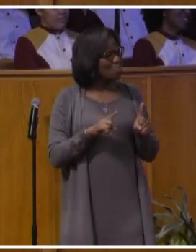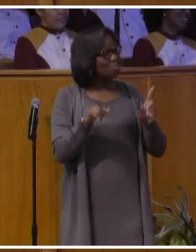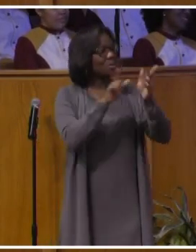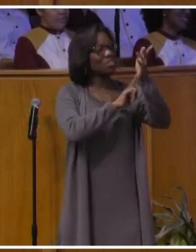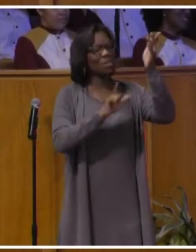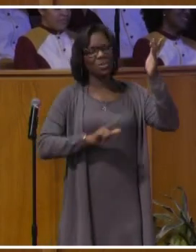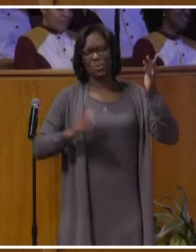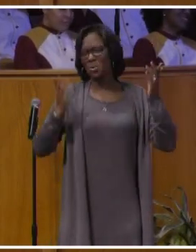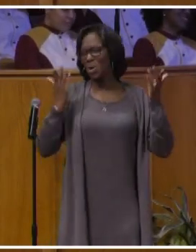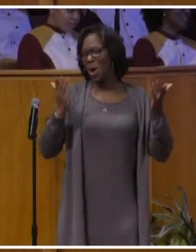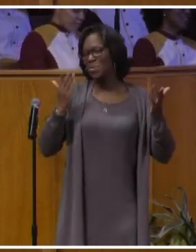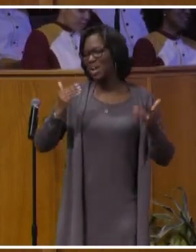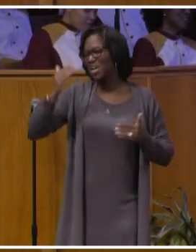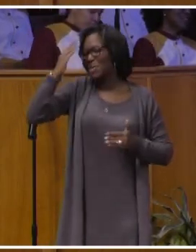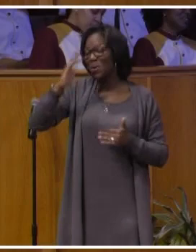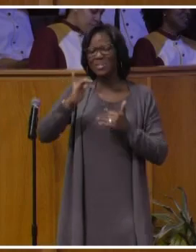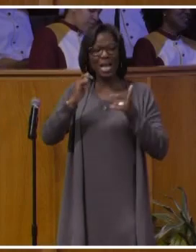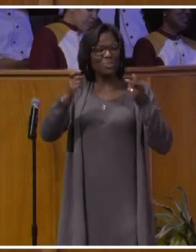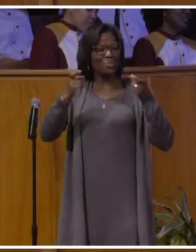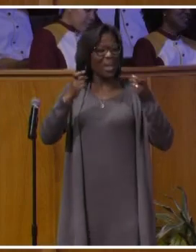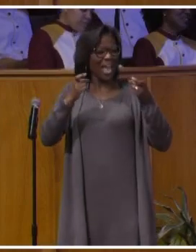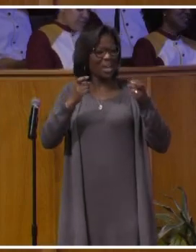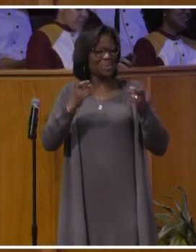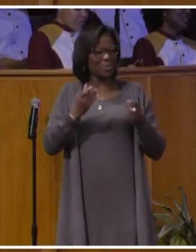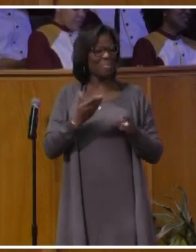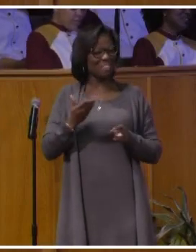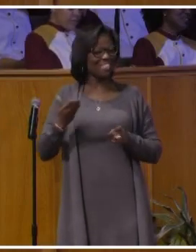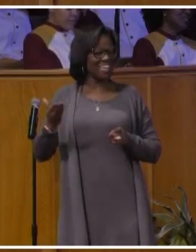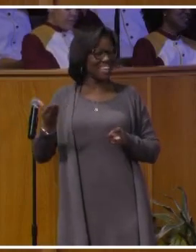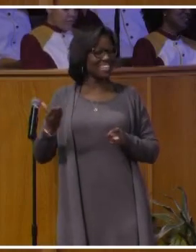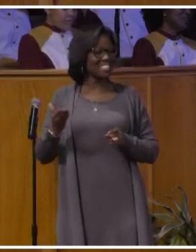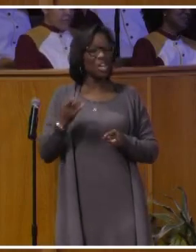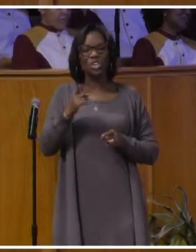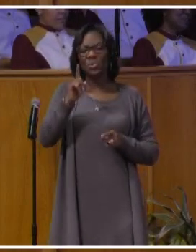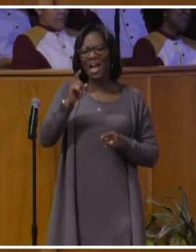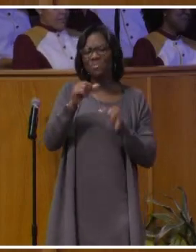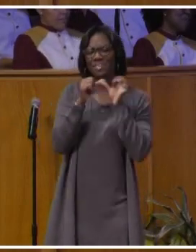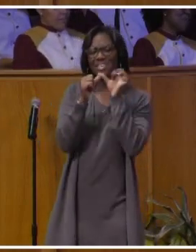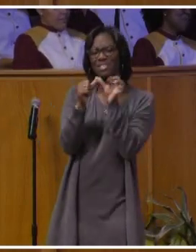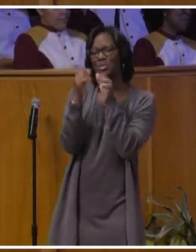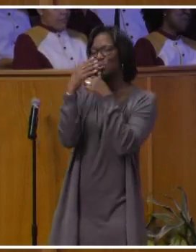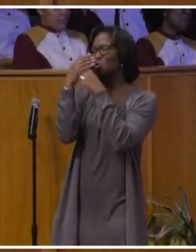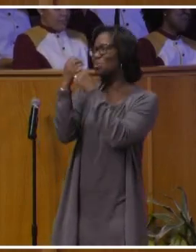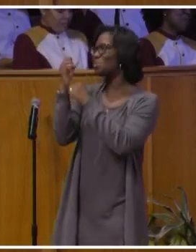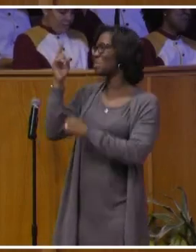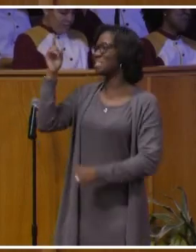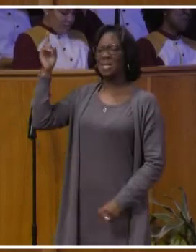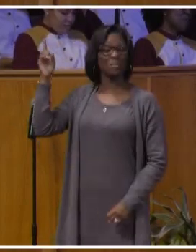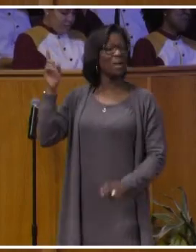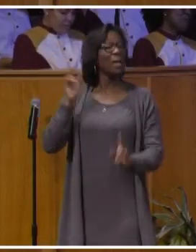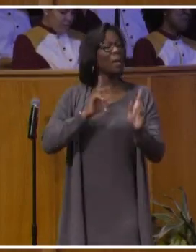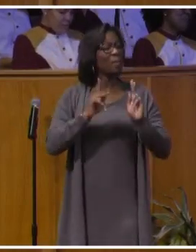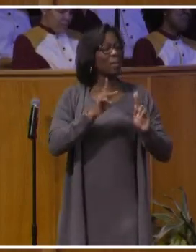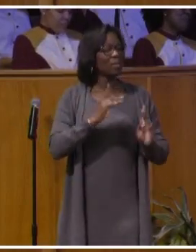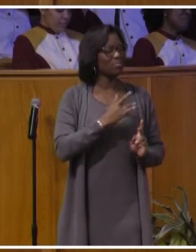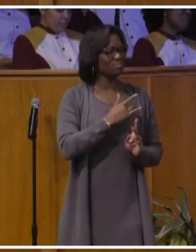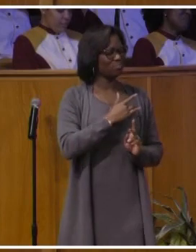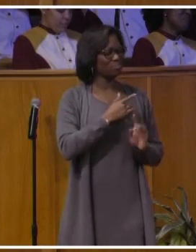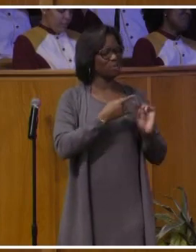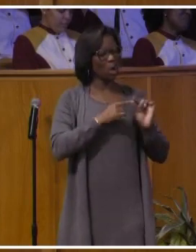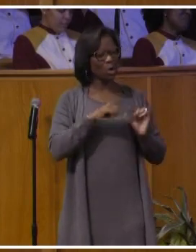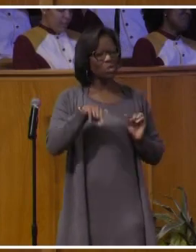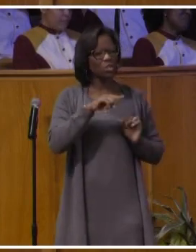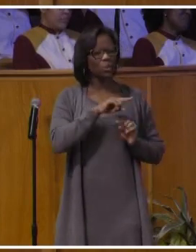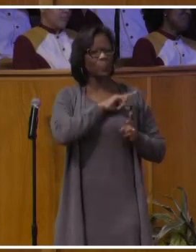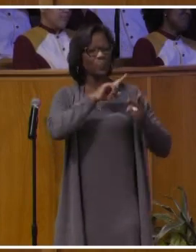The Lord knows how to handle that stuff. You've got to trust God when people have hurt you. Number two,